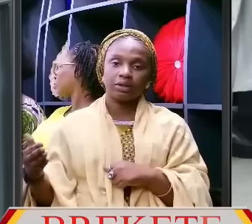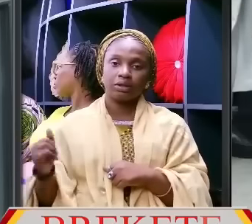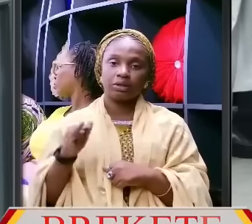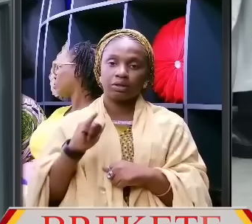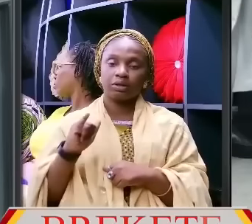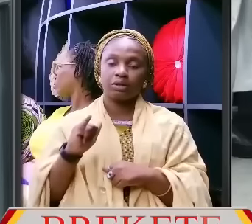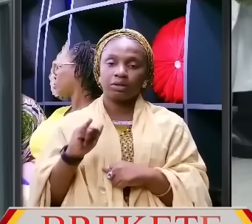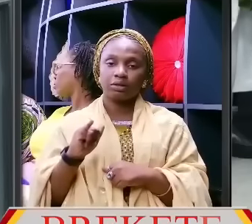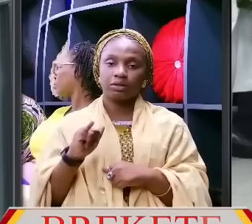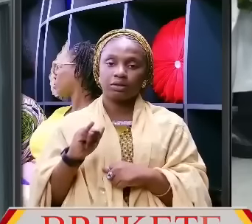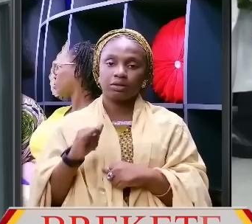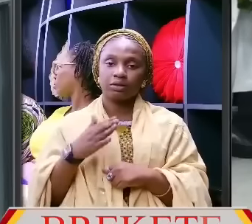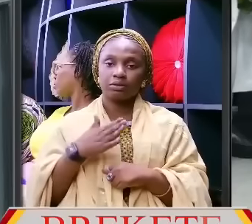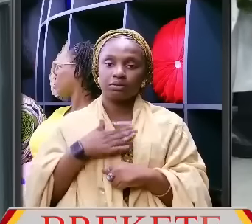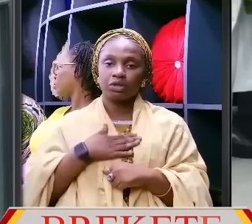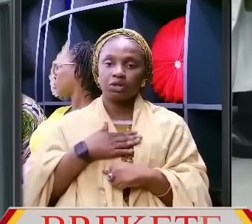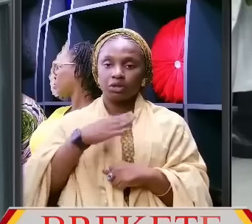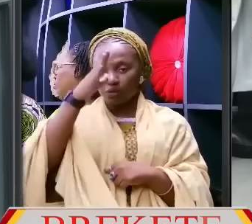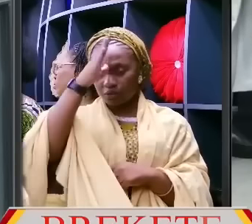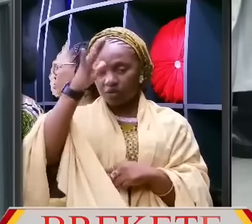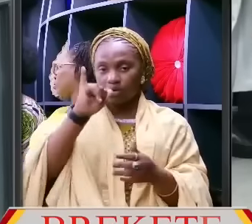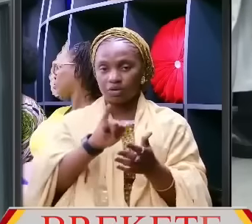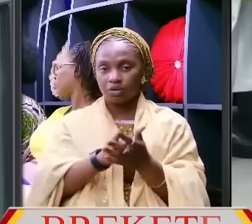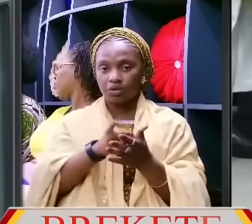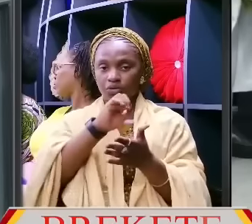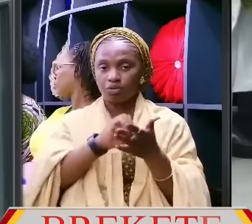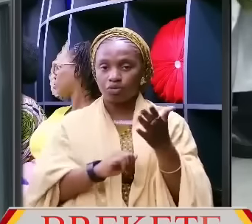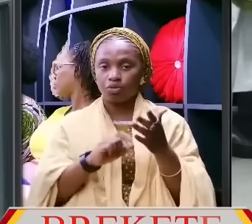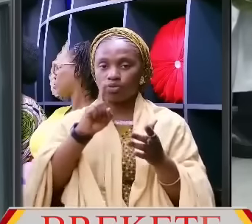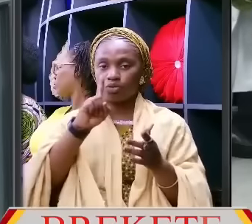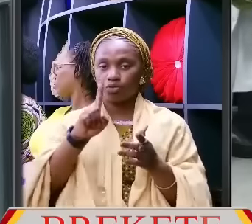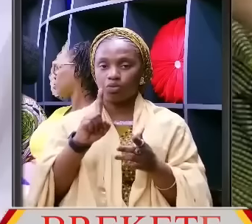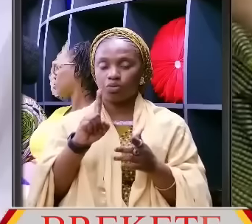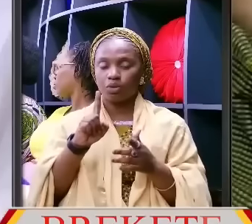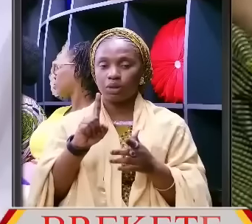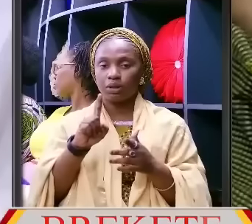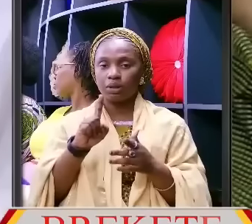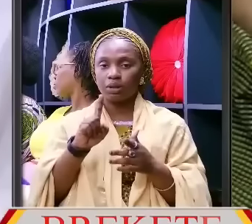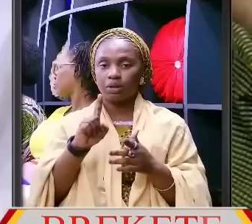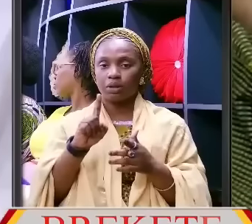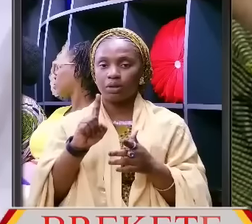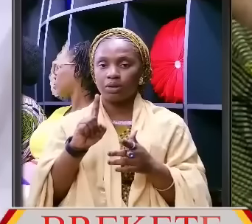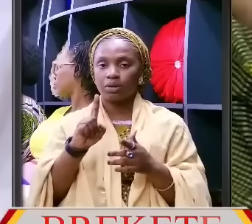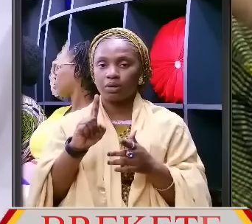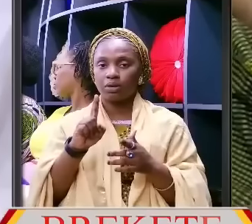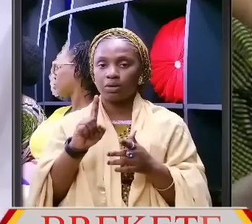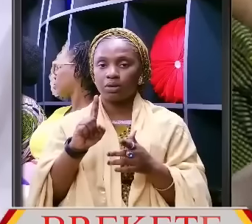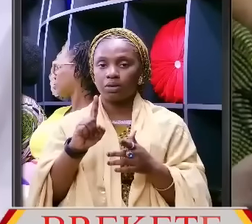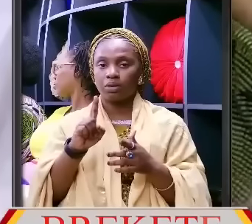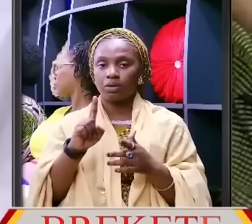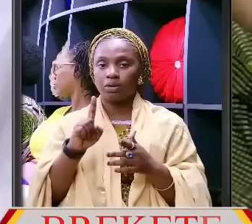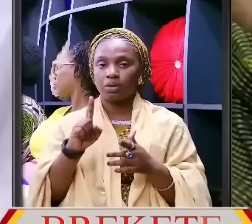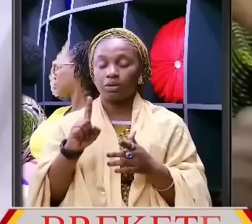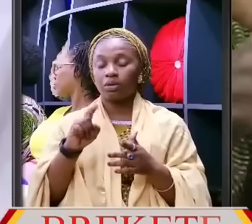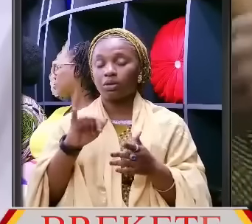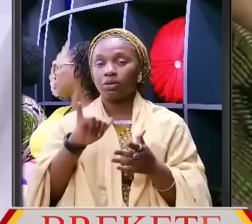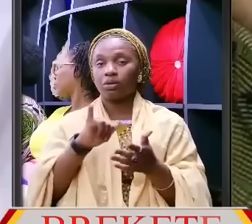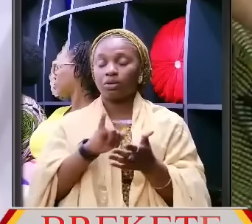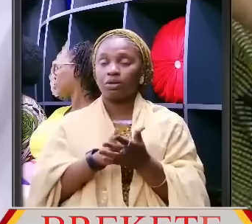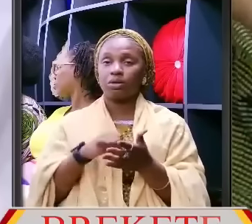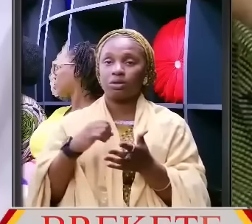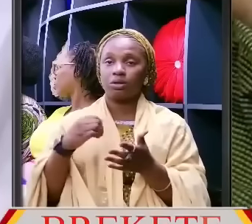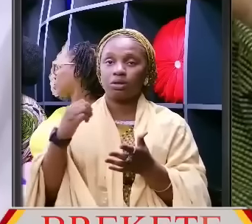age group, now my father remove it. He said, I mean, they run up and down. So he will take that, he no get money. He said, they're